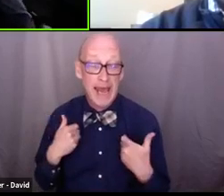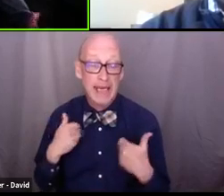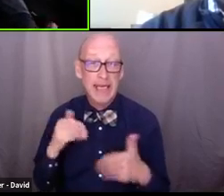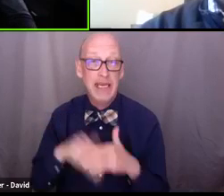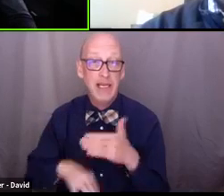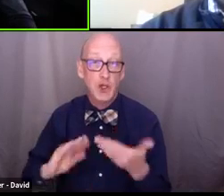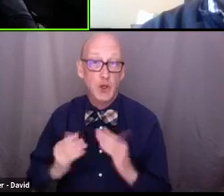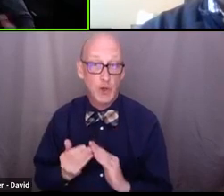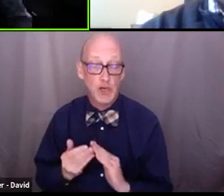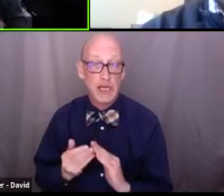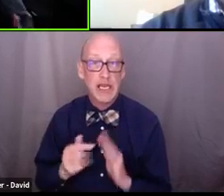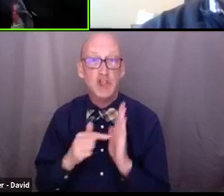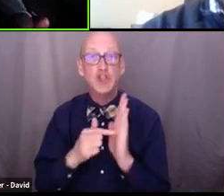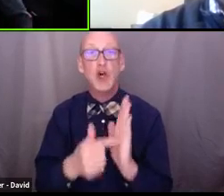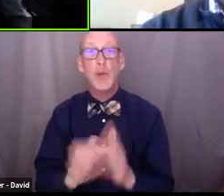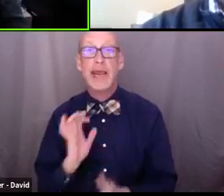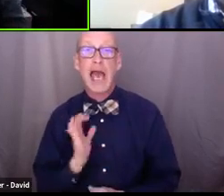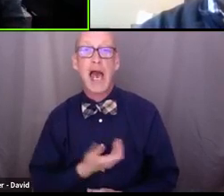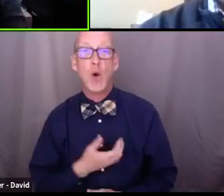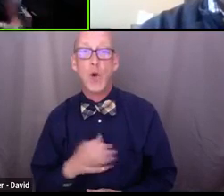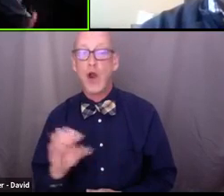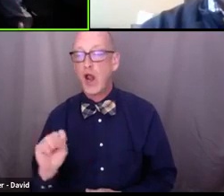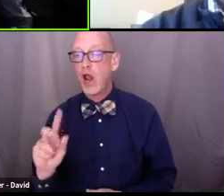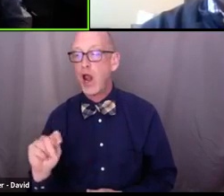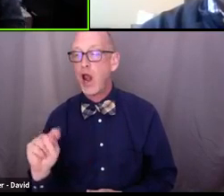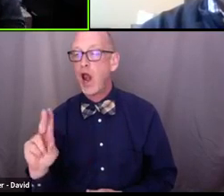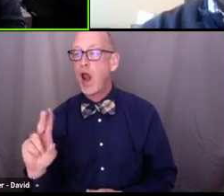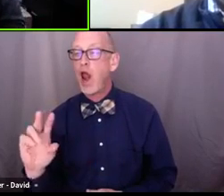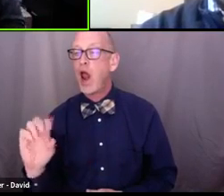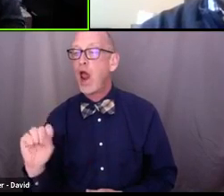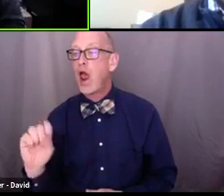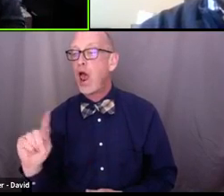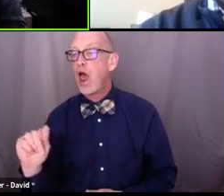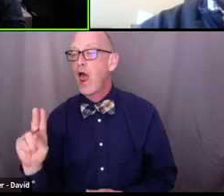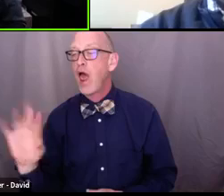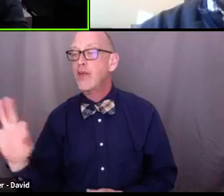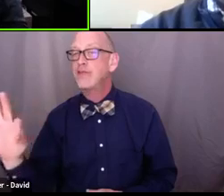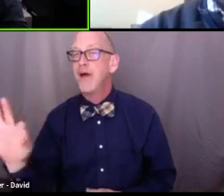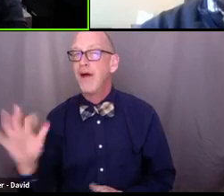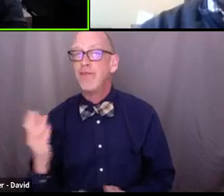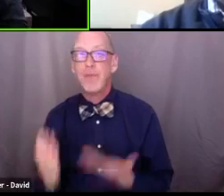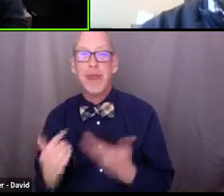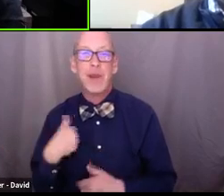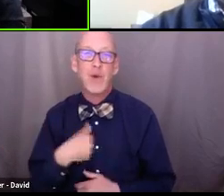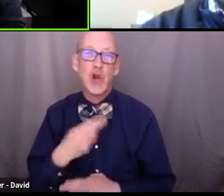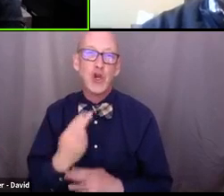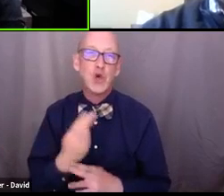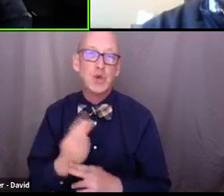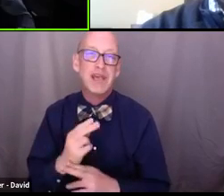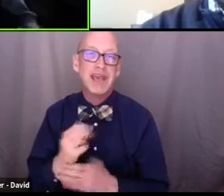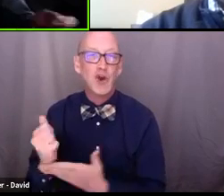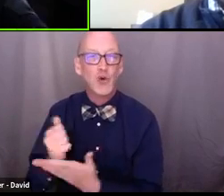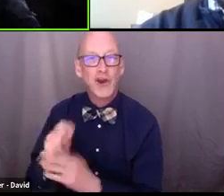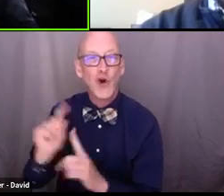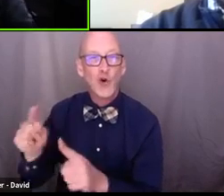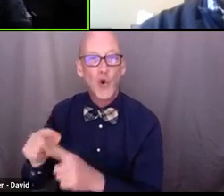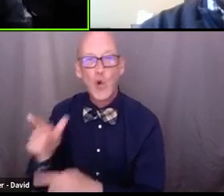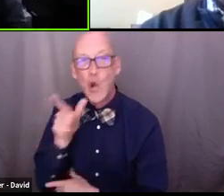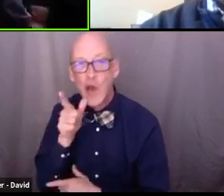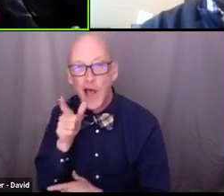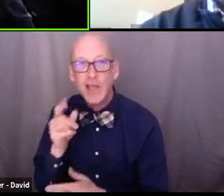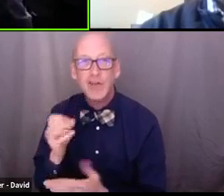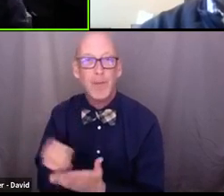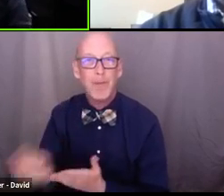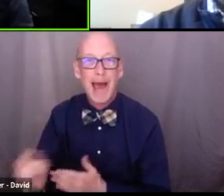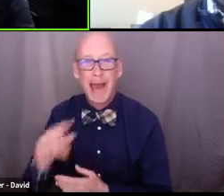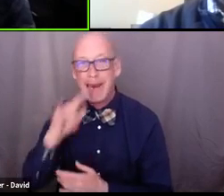people our stuff. You know, we may not be all together. We might be using the credit card to go to lunch, you know, to buy kids shoes, the